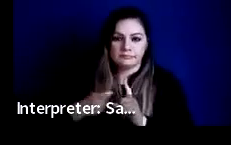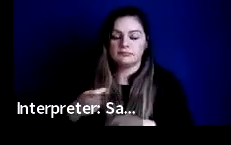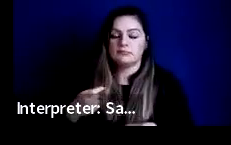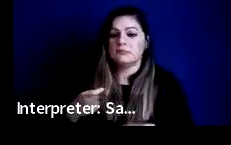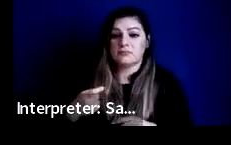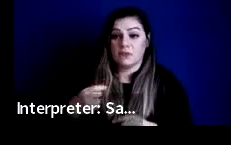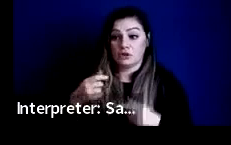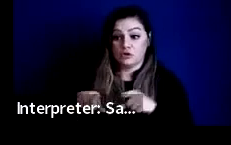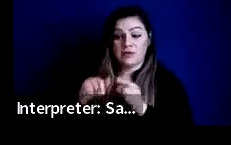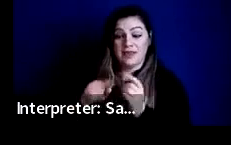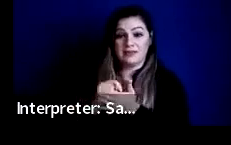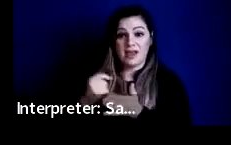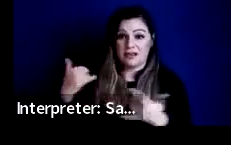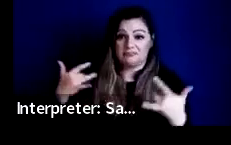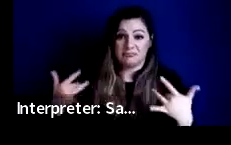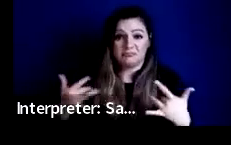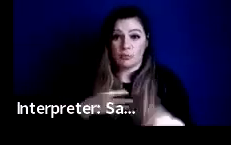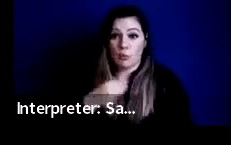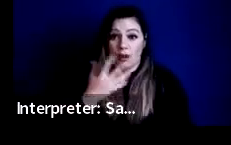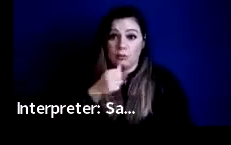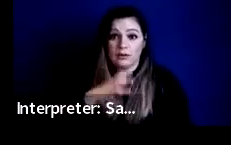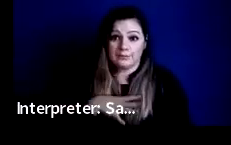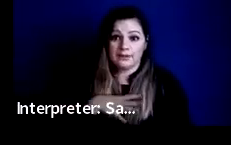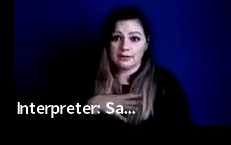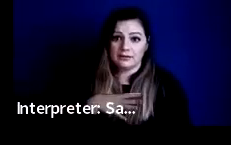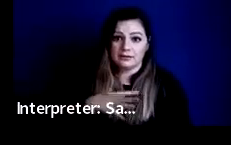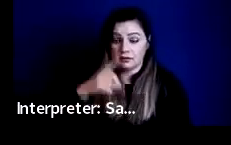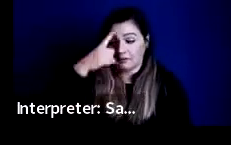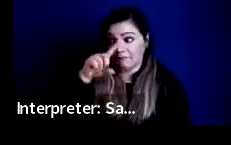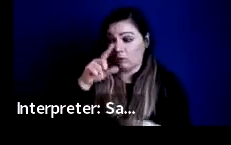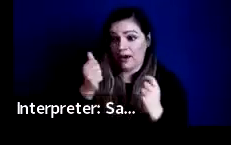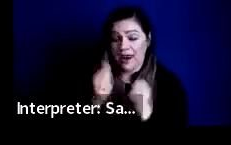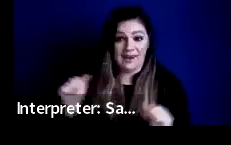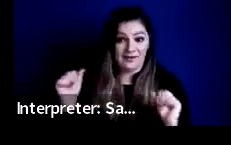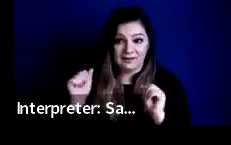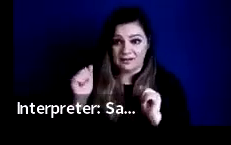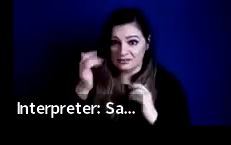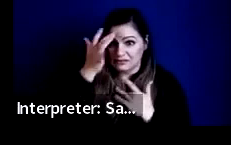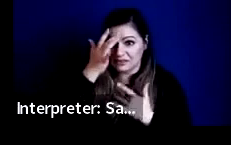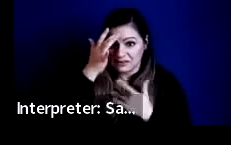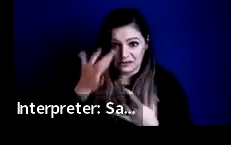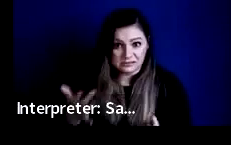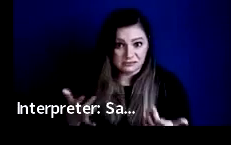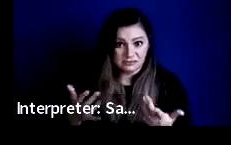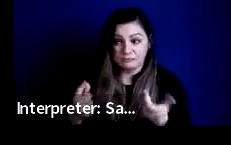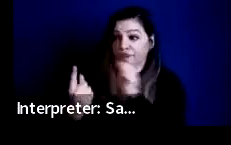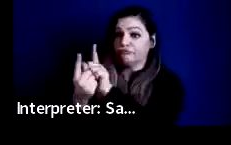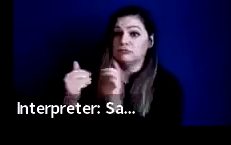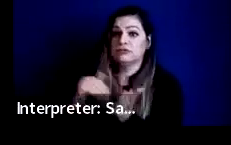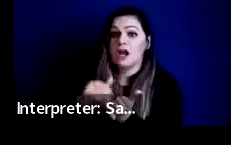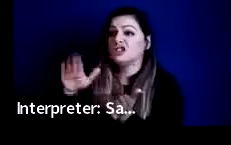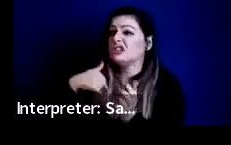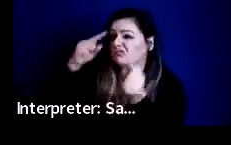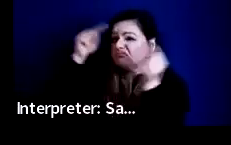ailment. Women were, going to their physicians and complaining of headaches, and they were getting